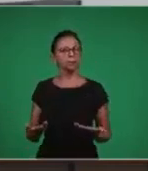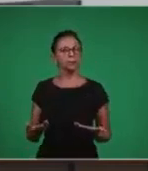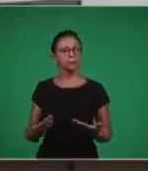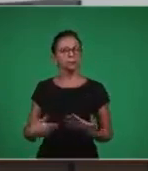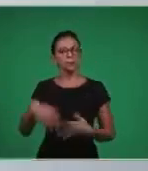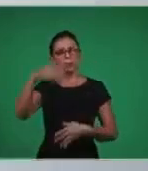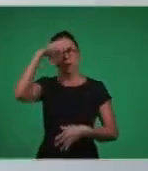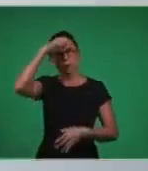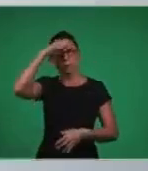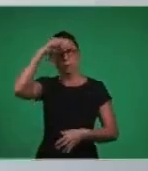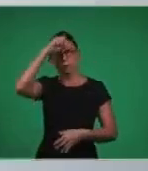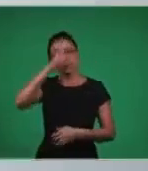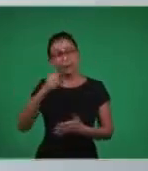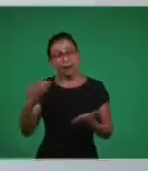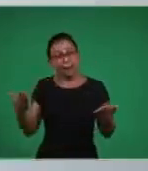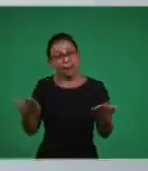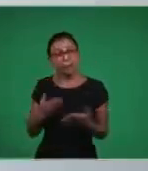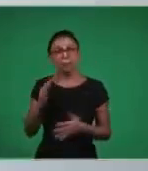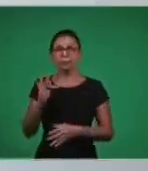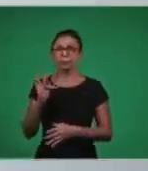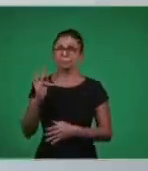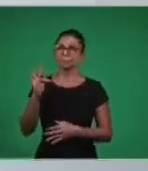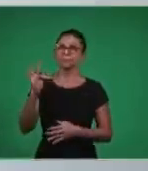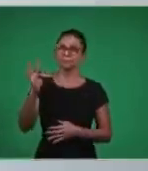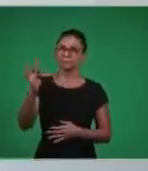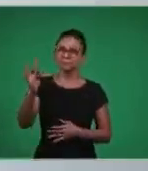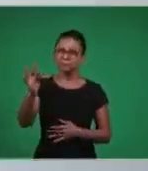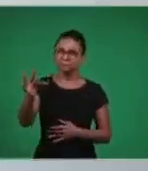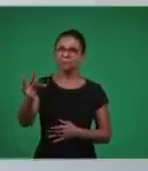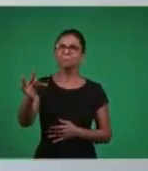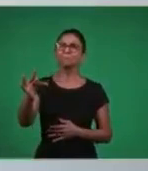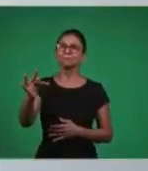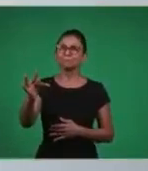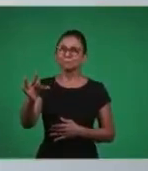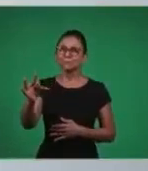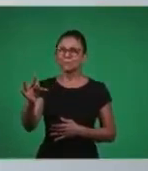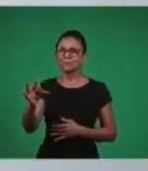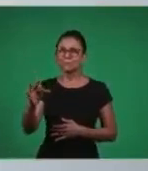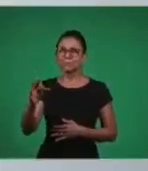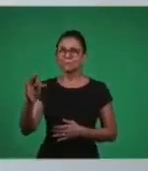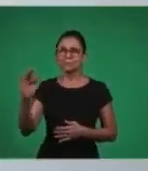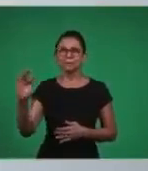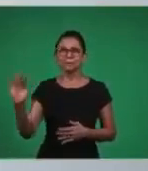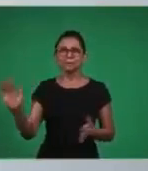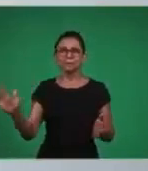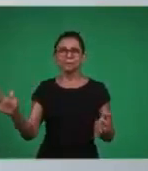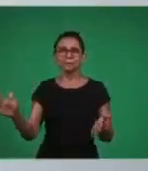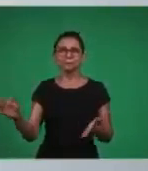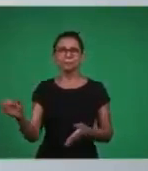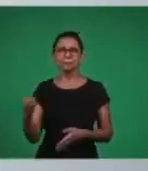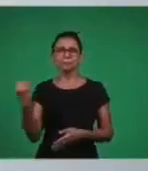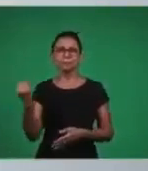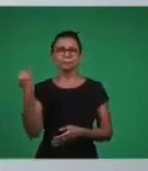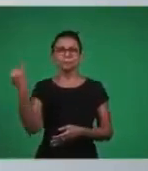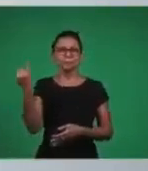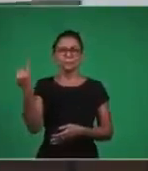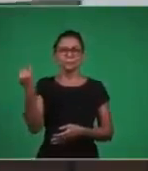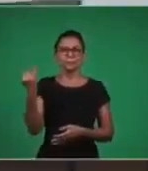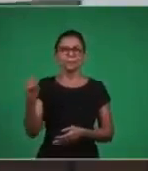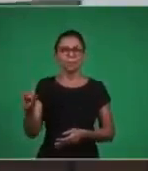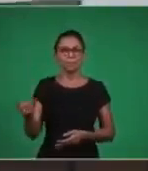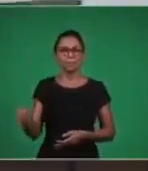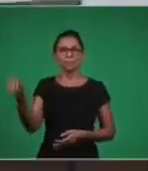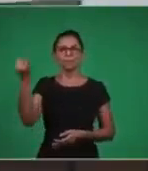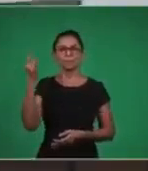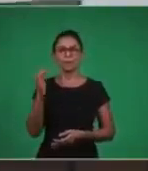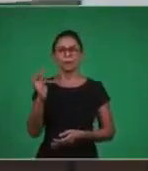be formed right now so that in the future the child may enjoy what is being invested in it in the present.